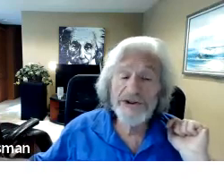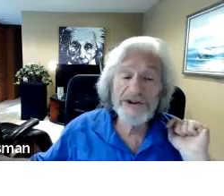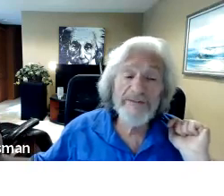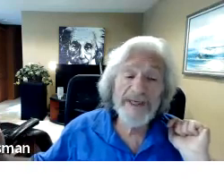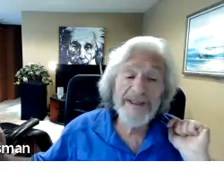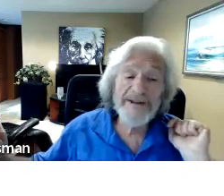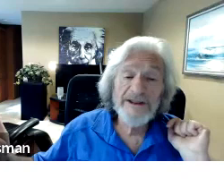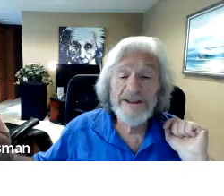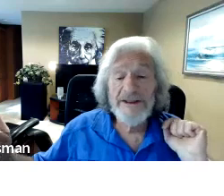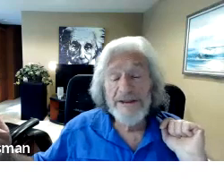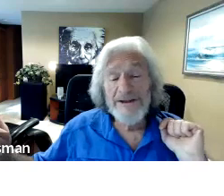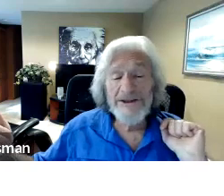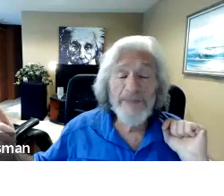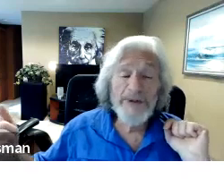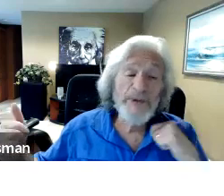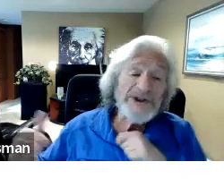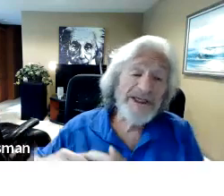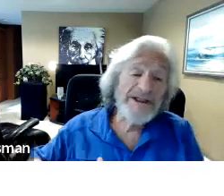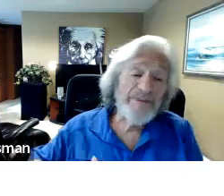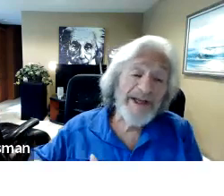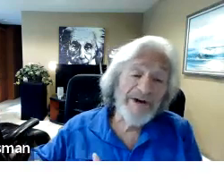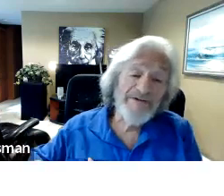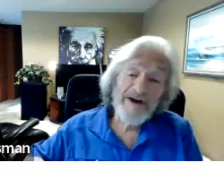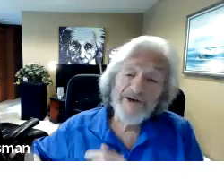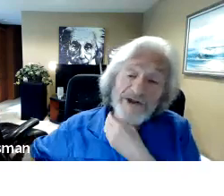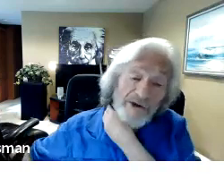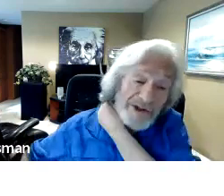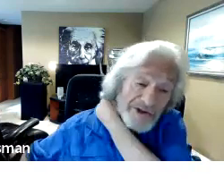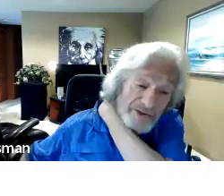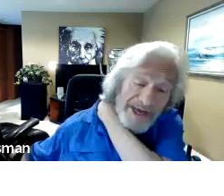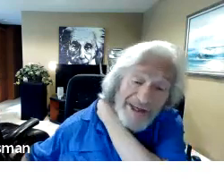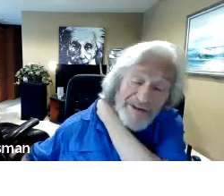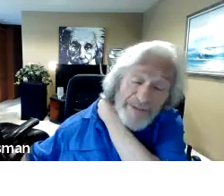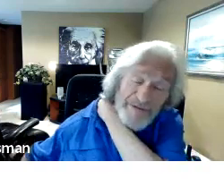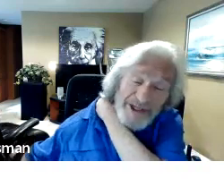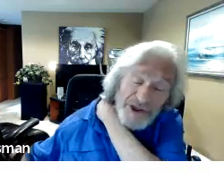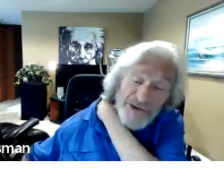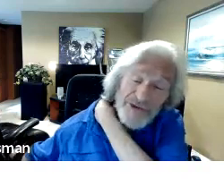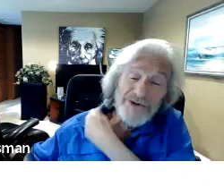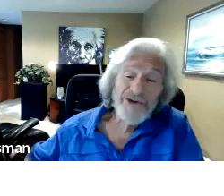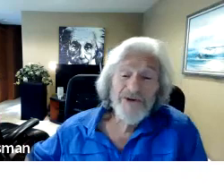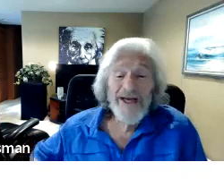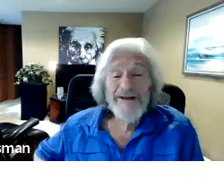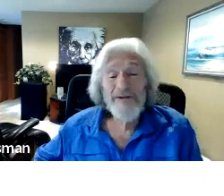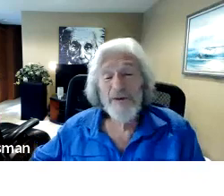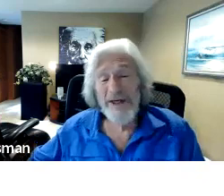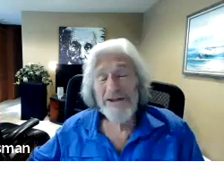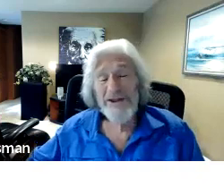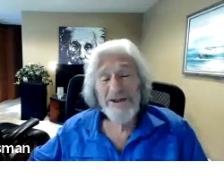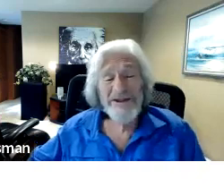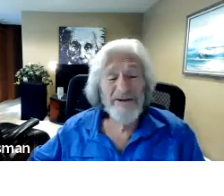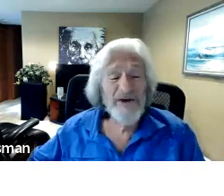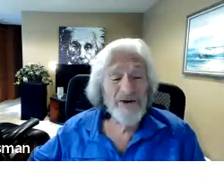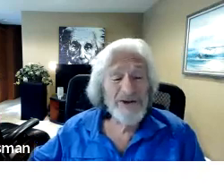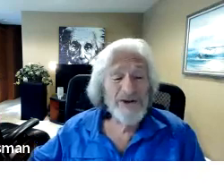the choices they made. Some people were saying it's better if you have an attorney do that or a professional do that. And we ran